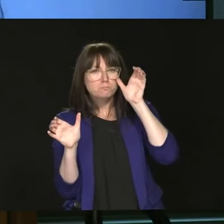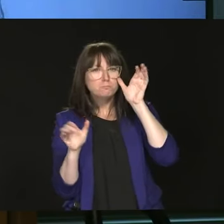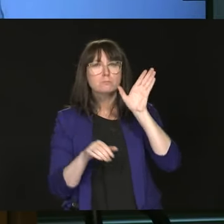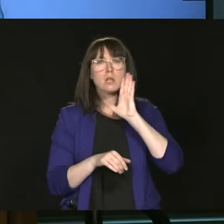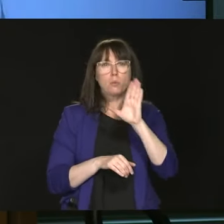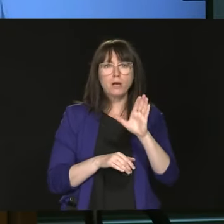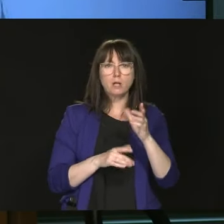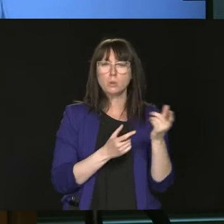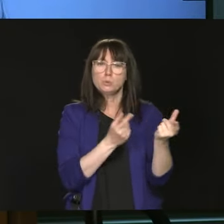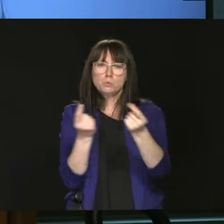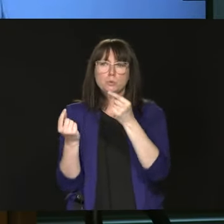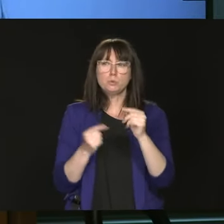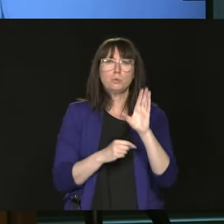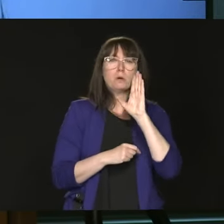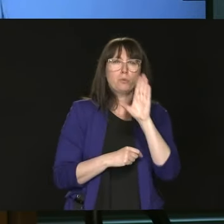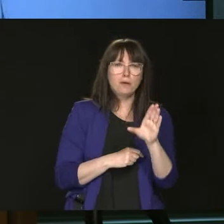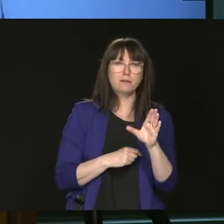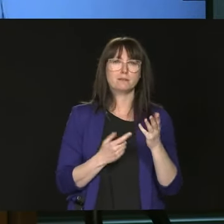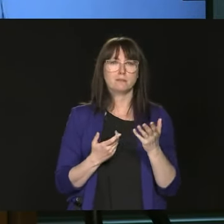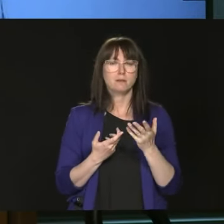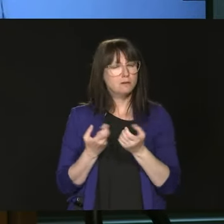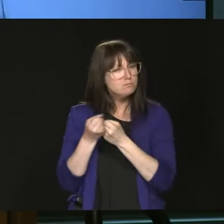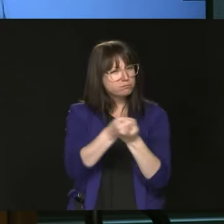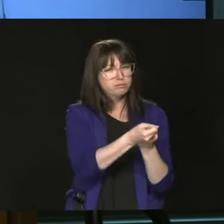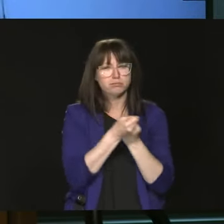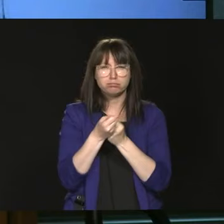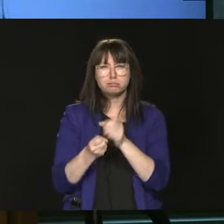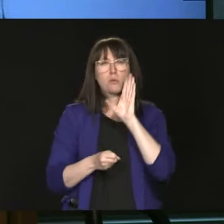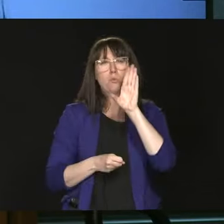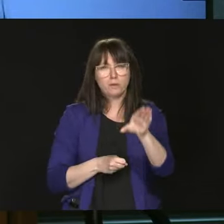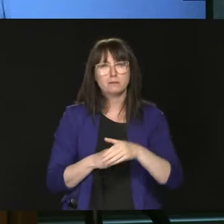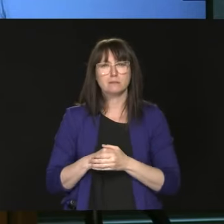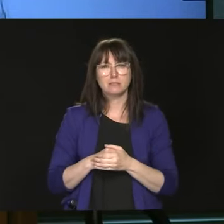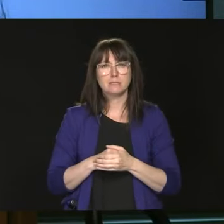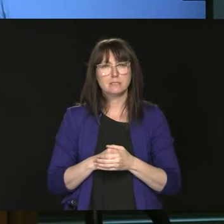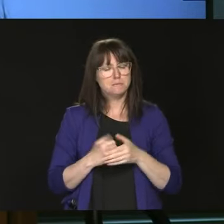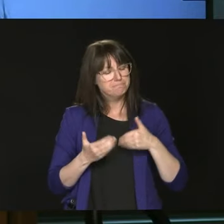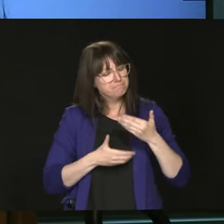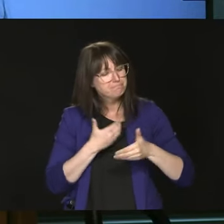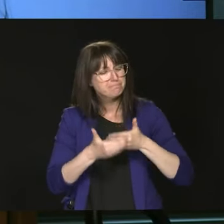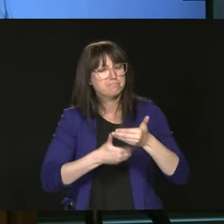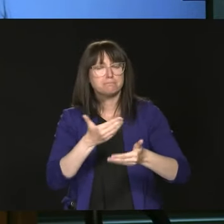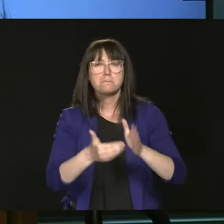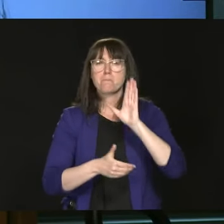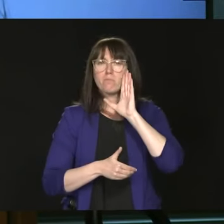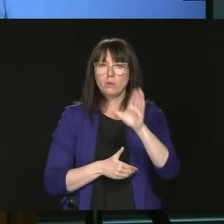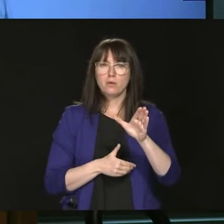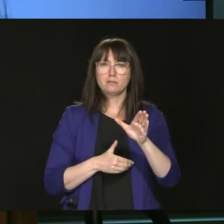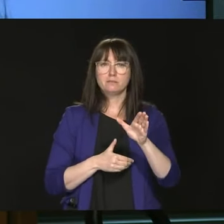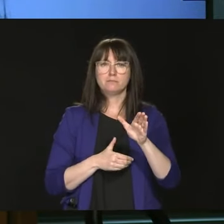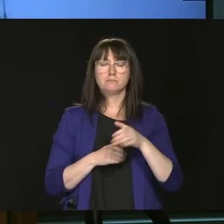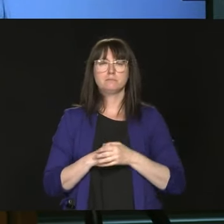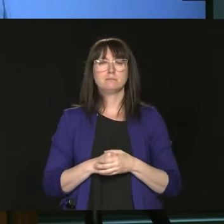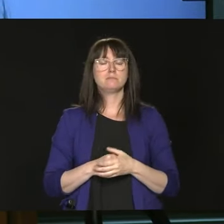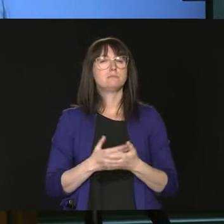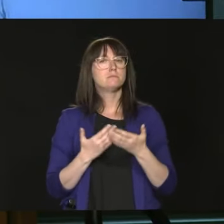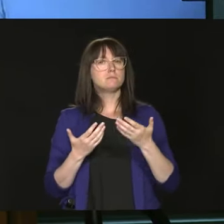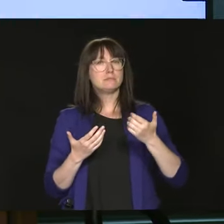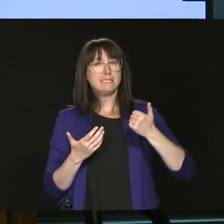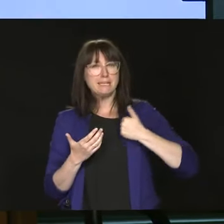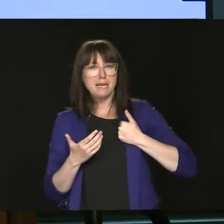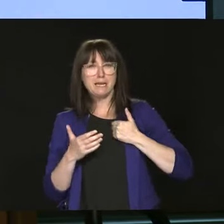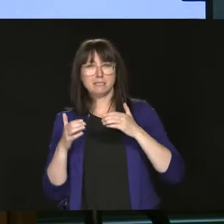we'll keep supporting you every step of the way through this crisis. And I want to thank Canadian small business owners for